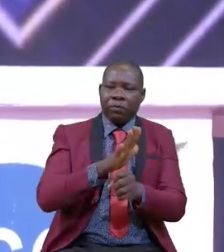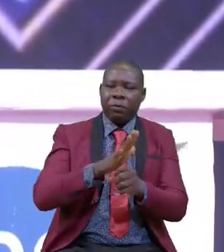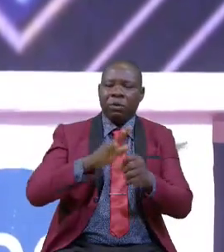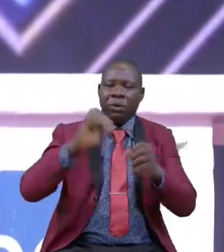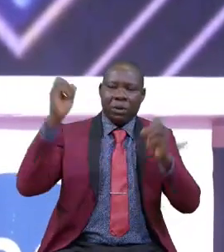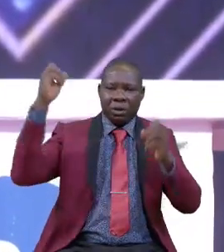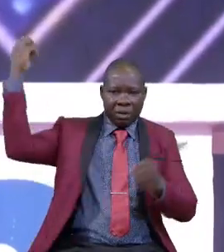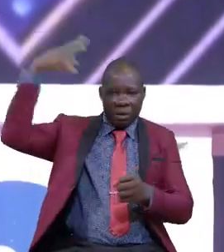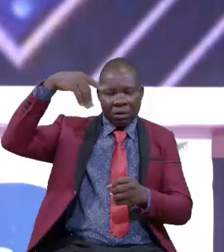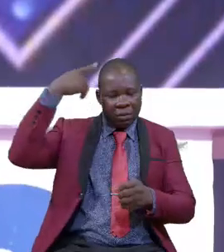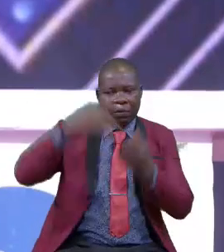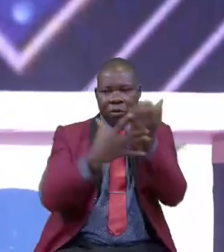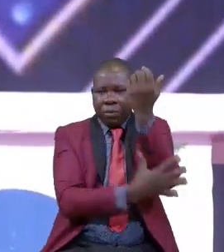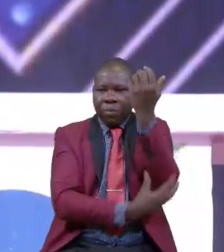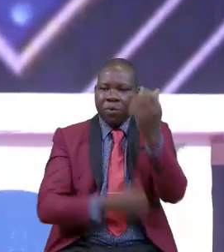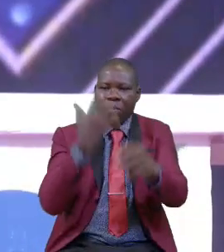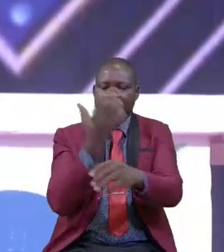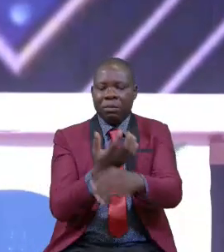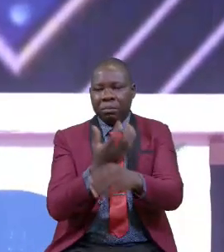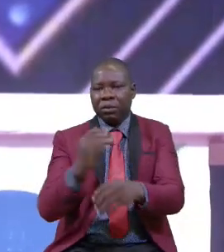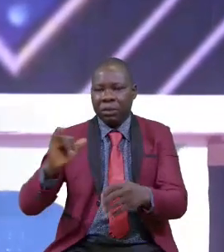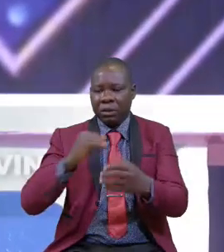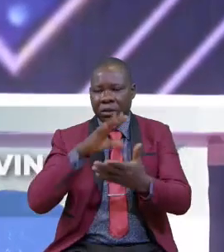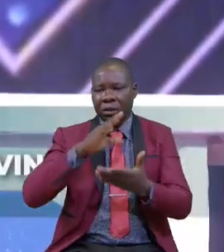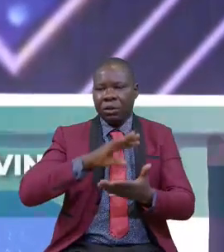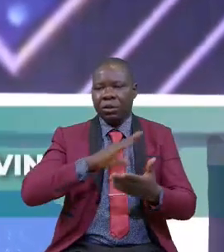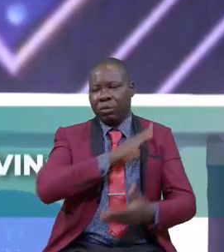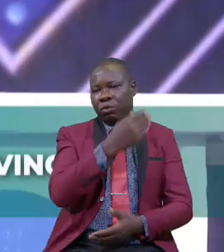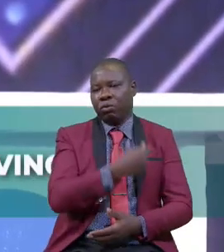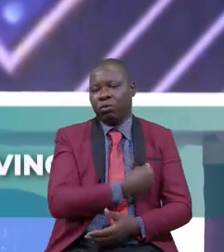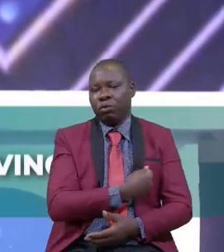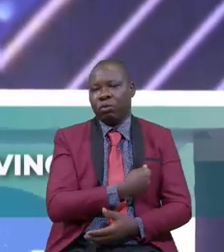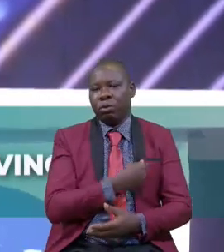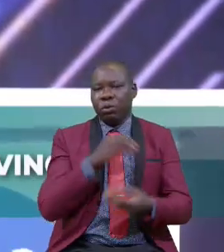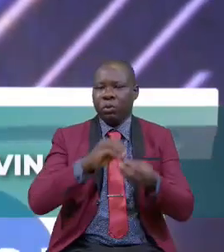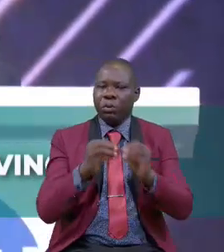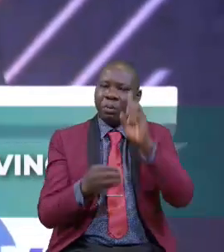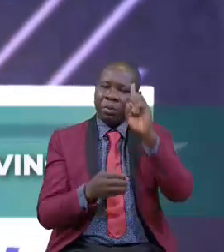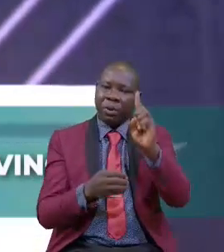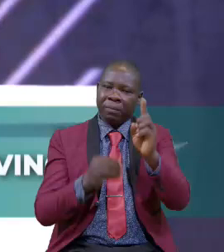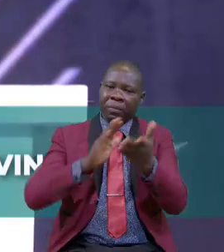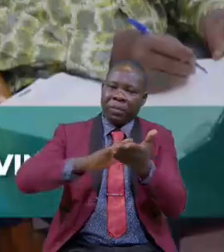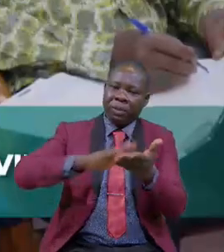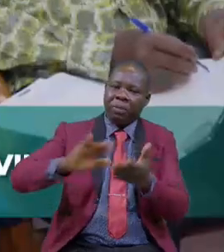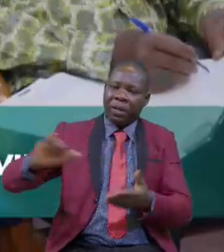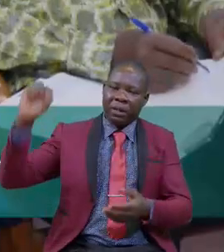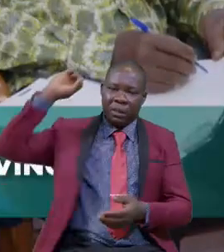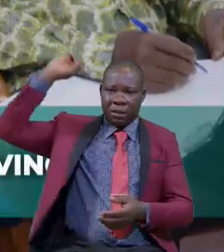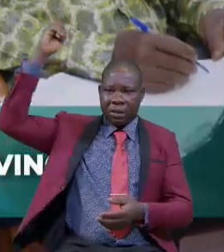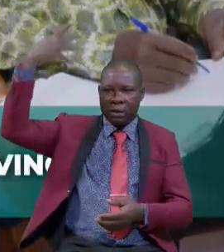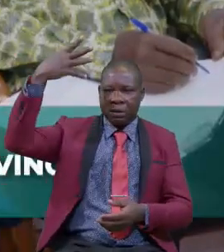beseeching souls. Look at number one. Number one is pardoning grace for